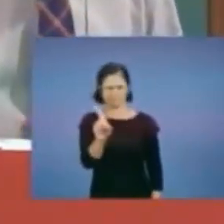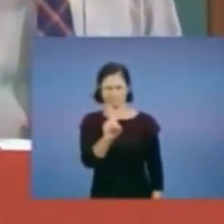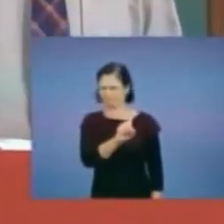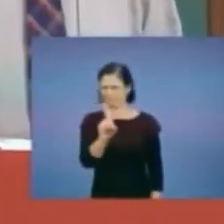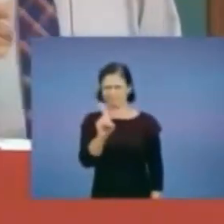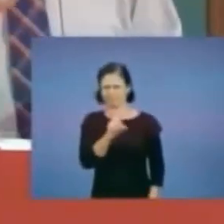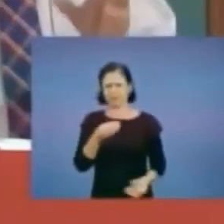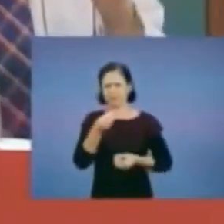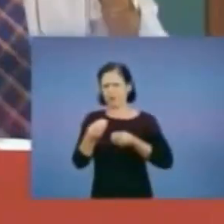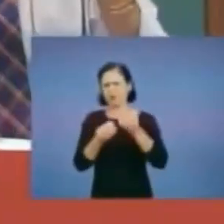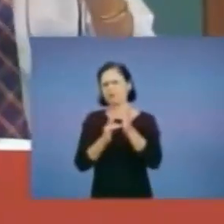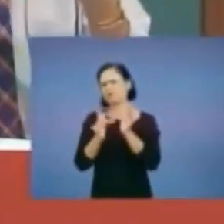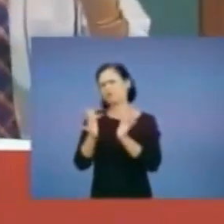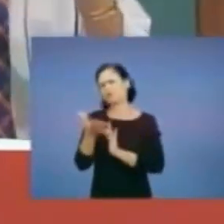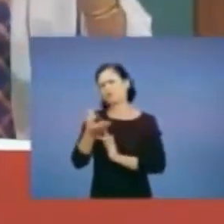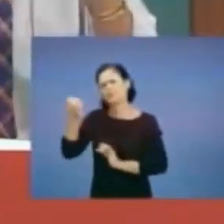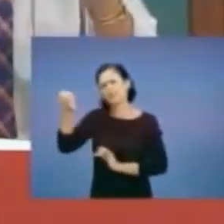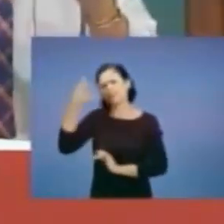reveal himself through